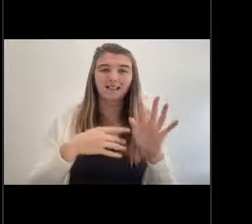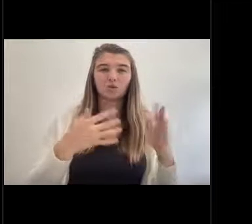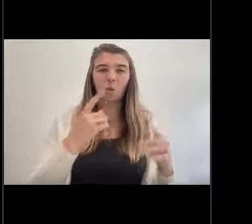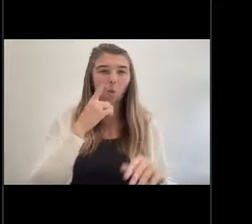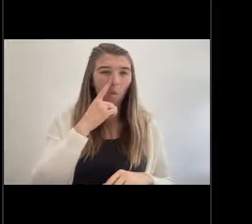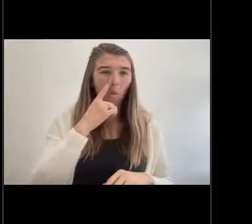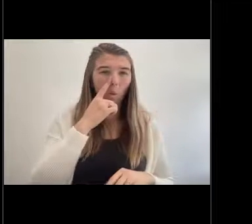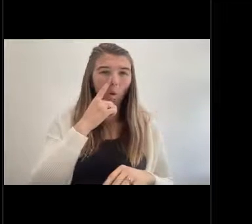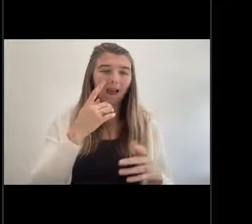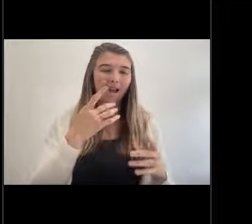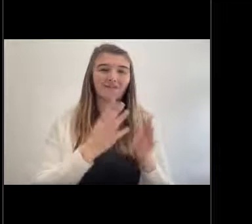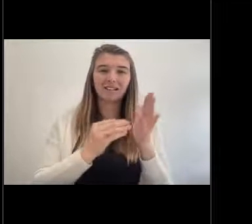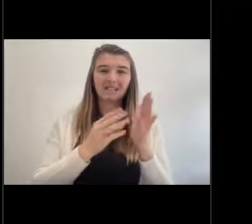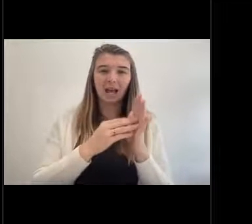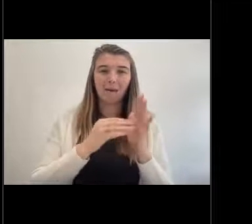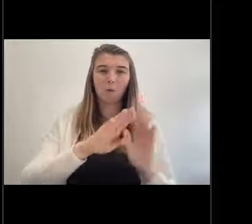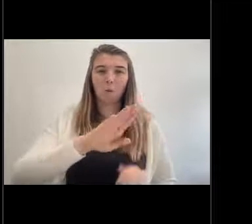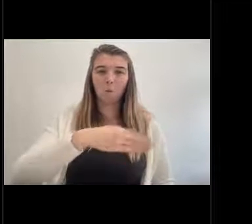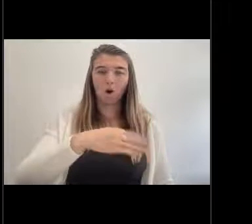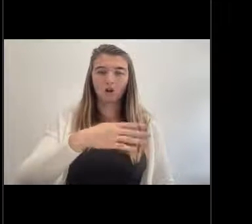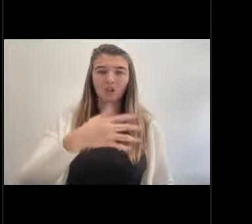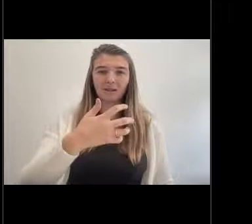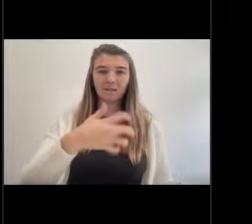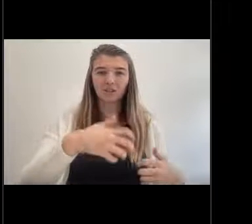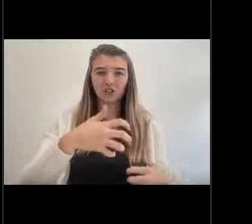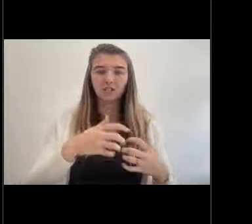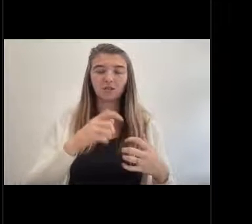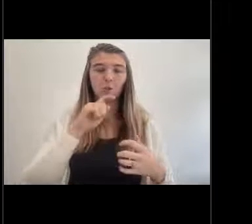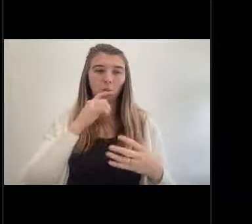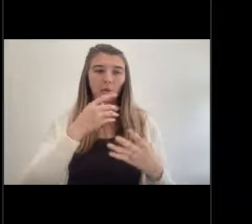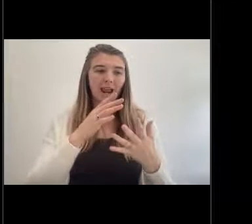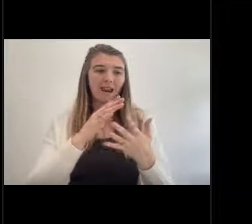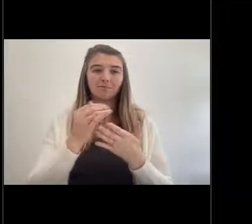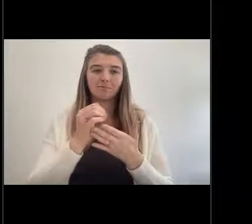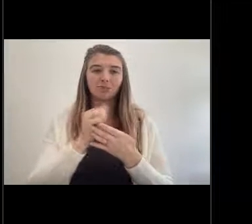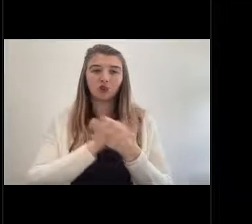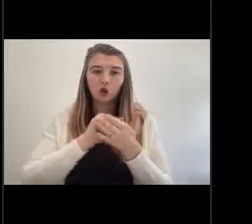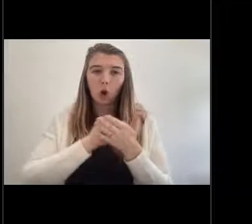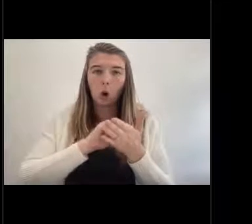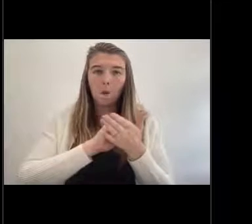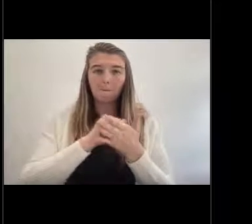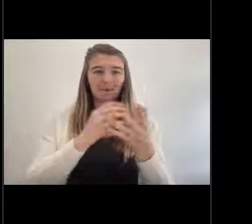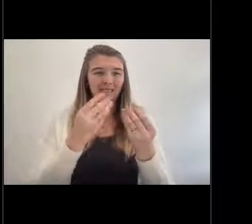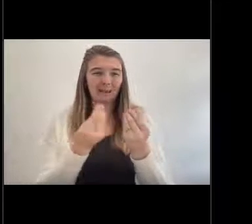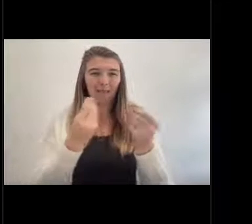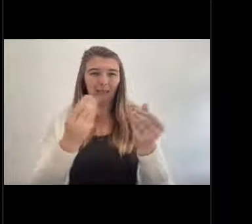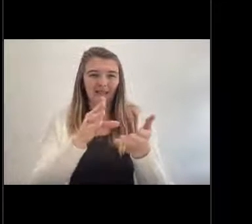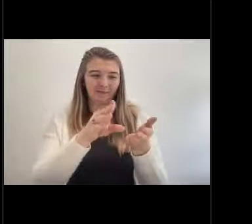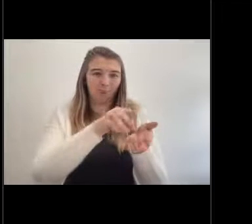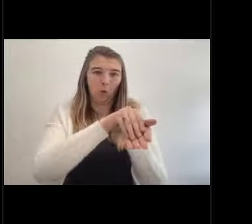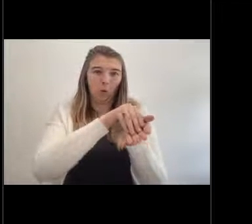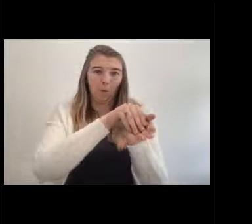washing machines, you will have threads of soap or fats or dirt. Some microplastics might